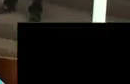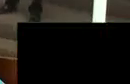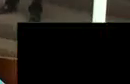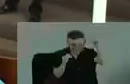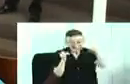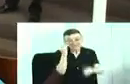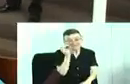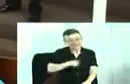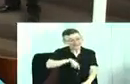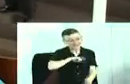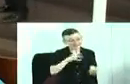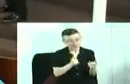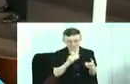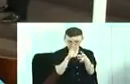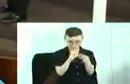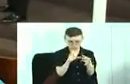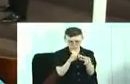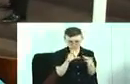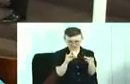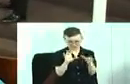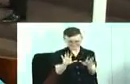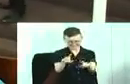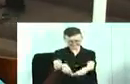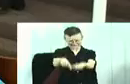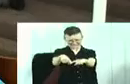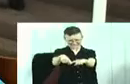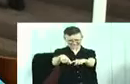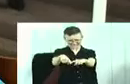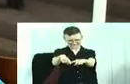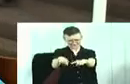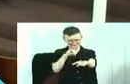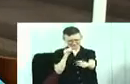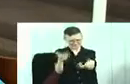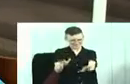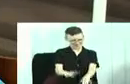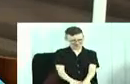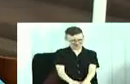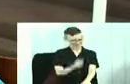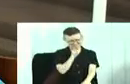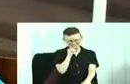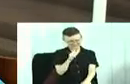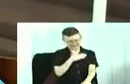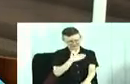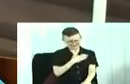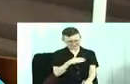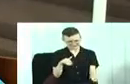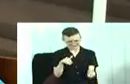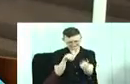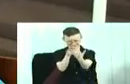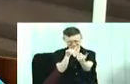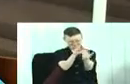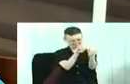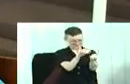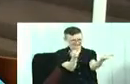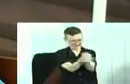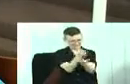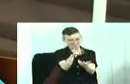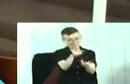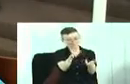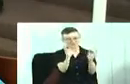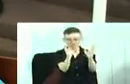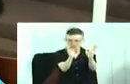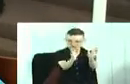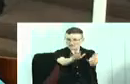to stop the story somewhere in the middle, when we are unwilling to face all the things in our life that we need to let die in order